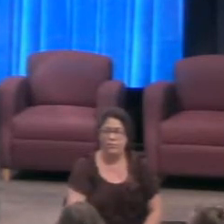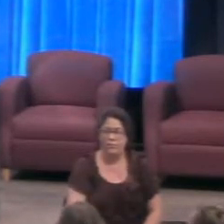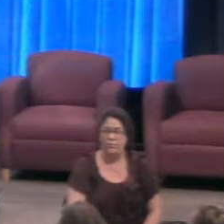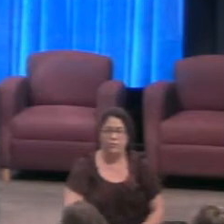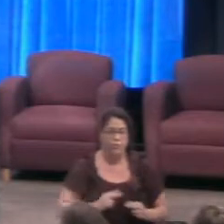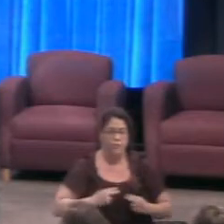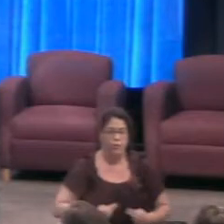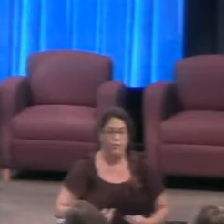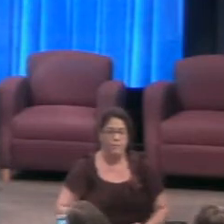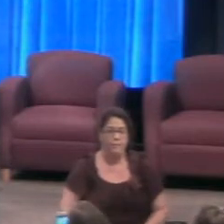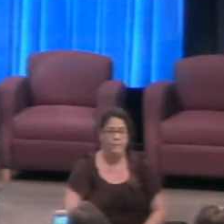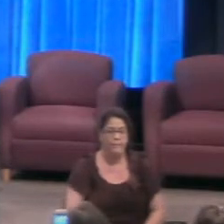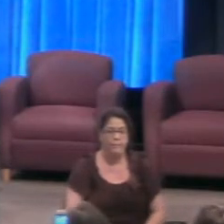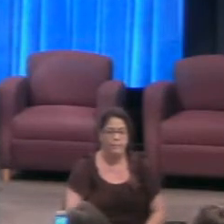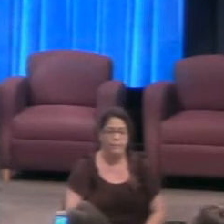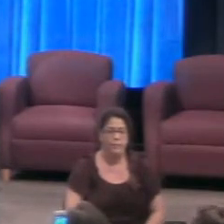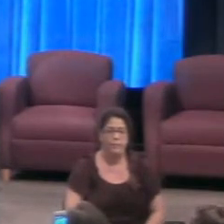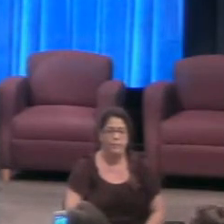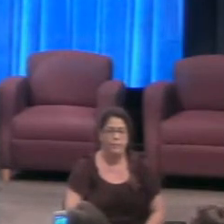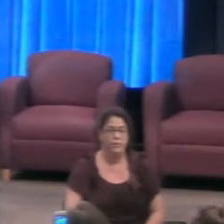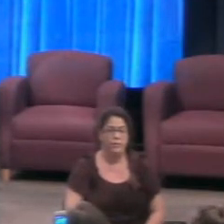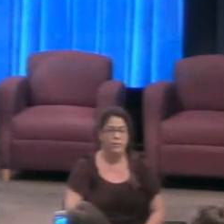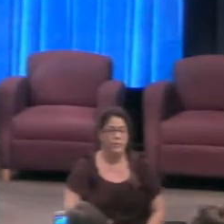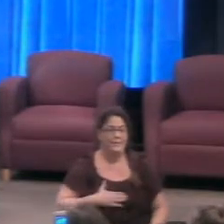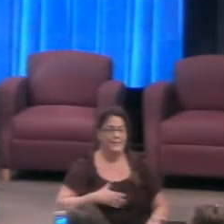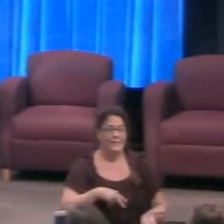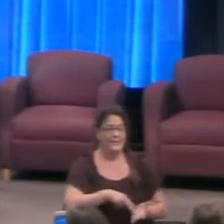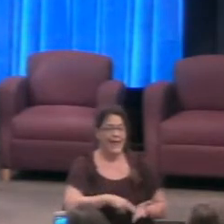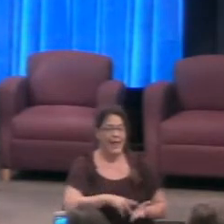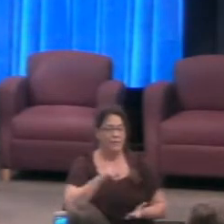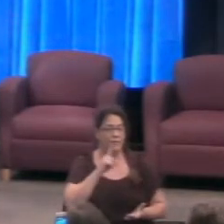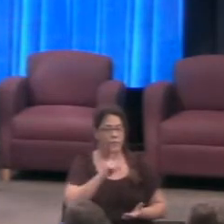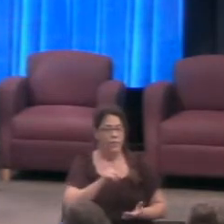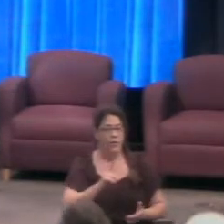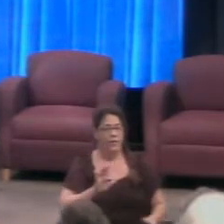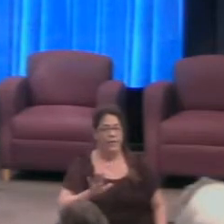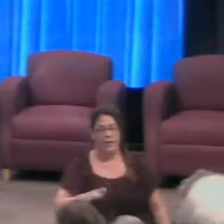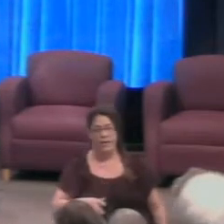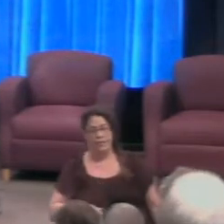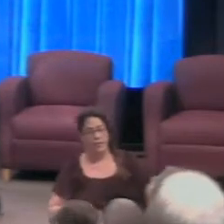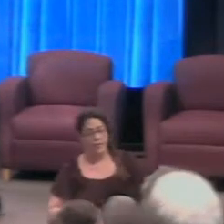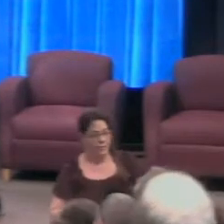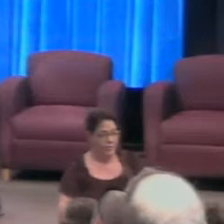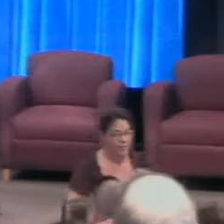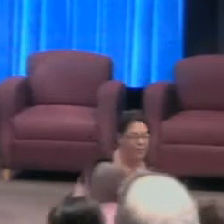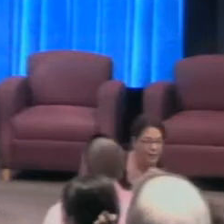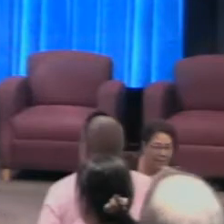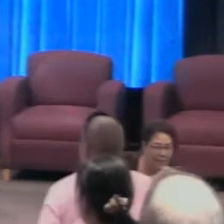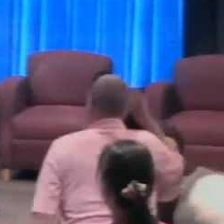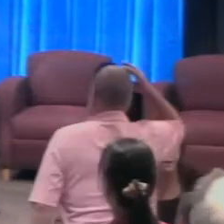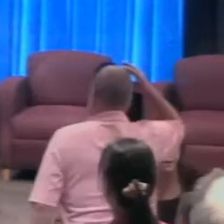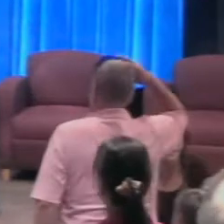Okay. So, ladies and gentlemen, please stand for the presentation of the Outstanding Civilian Career Service Award.